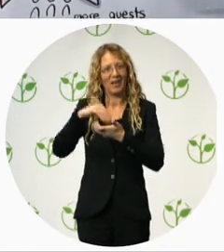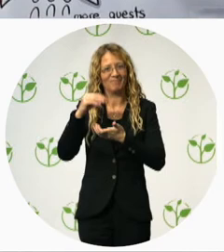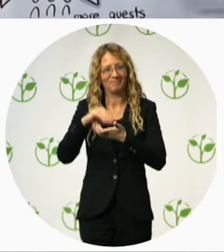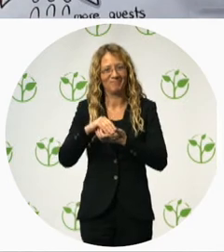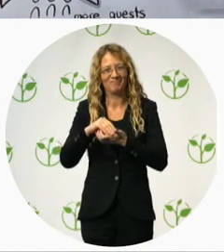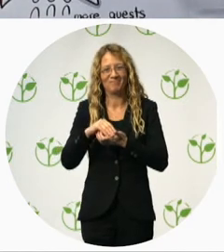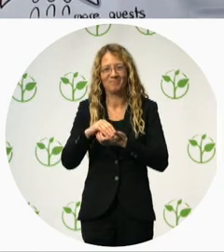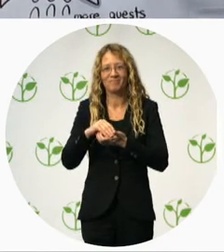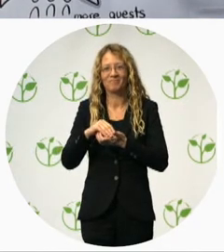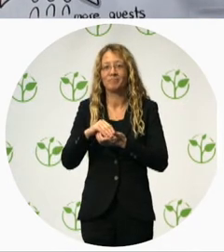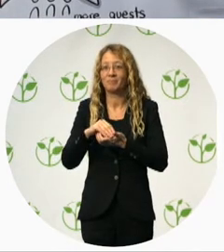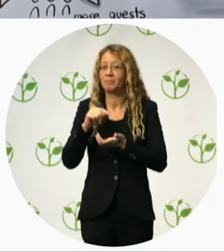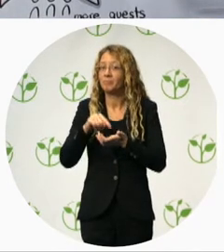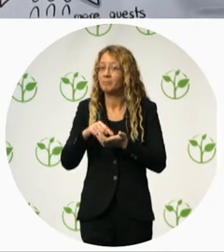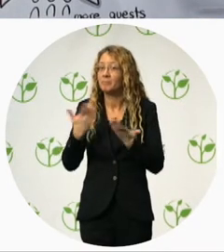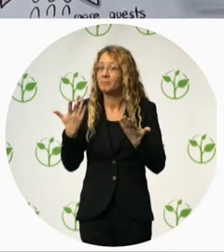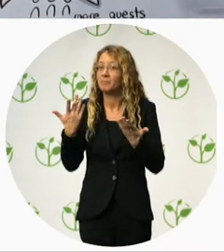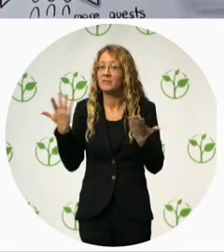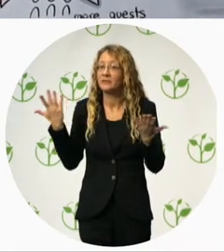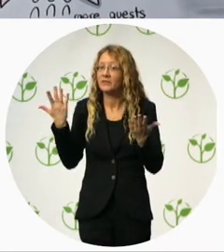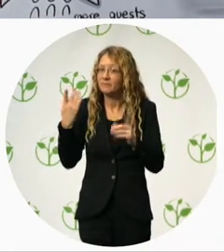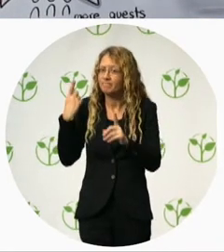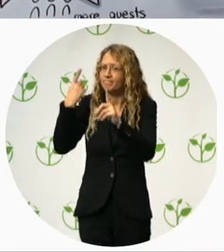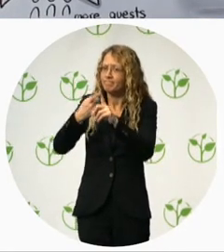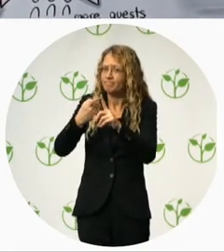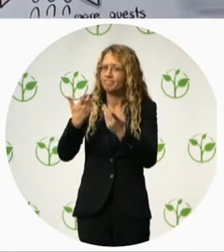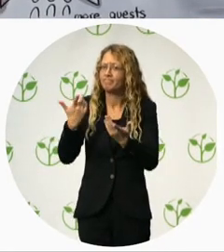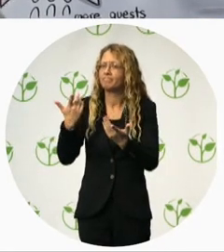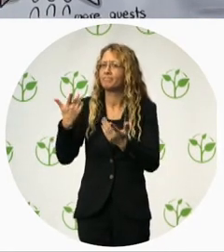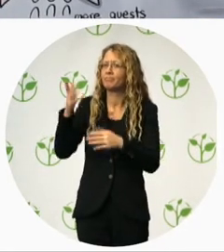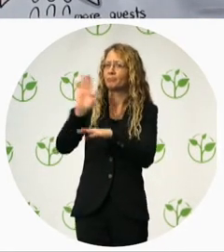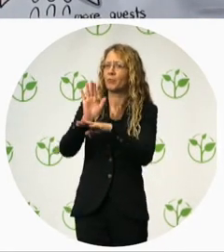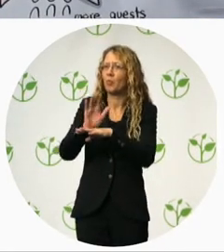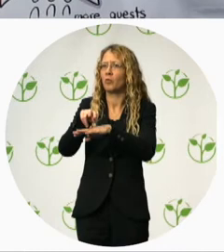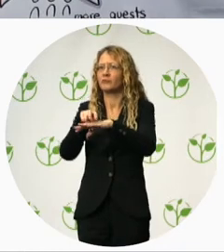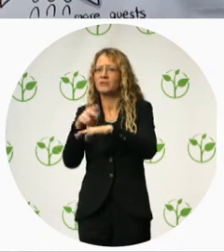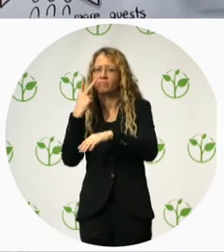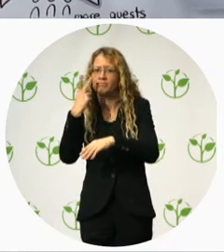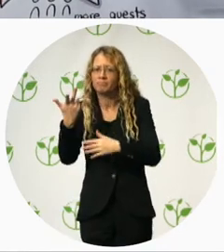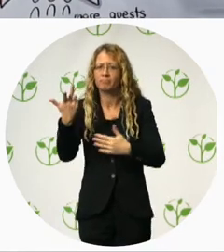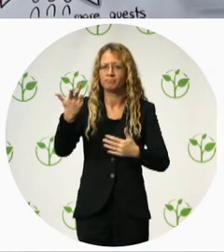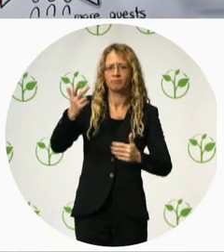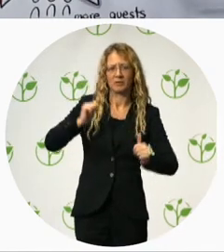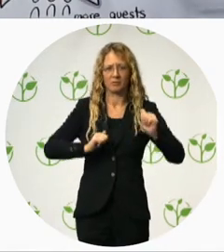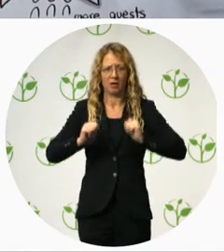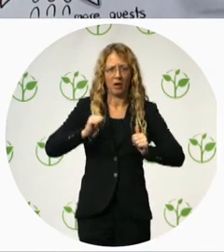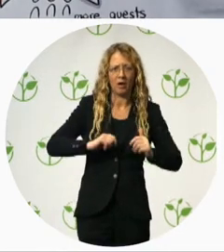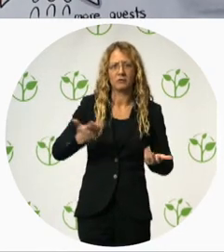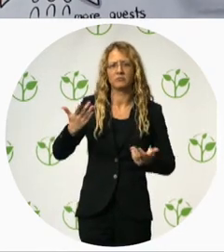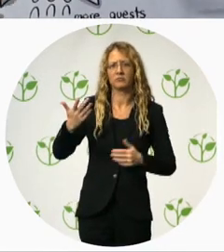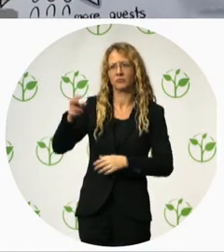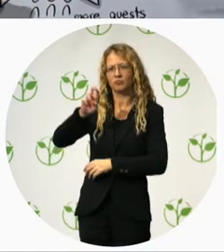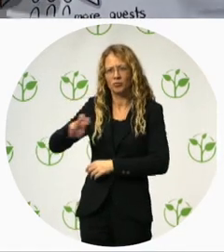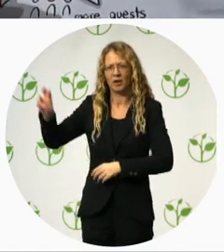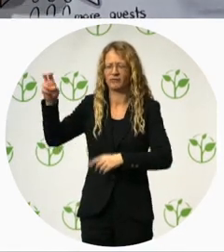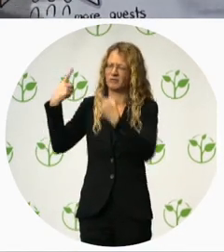can take in terms of going to the cinema, to the theater, going to the opera, or maybe even a touristic site. At